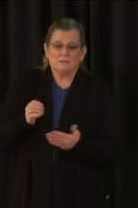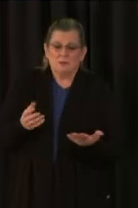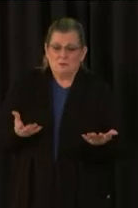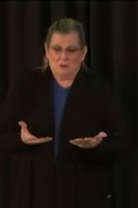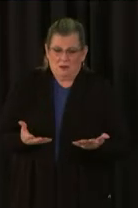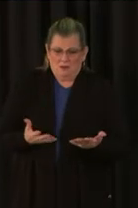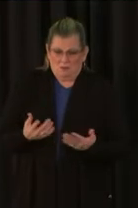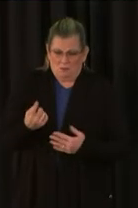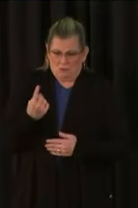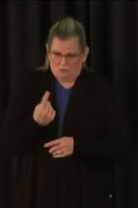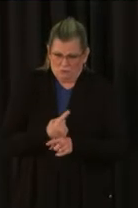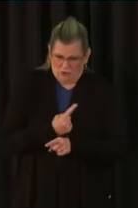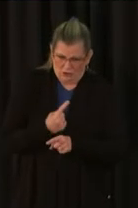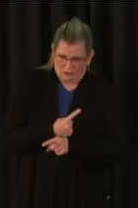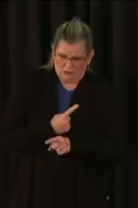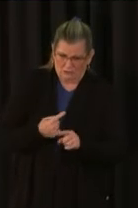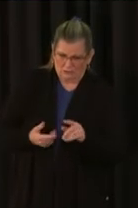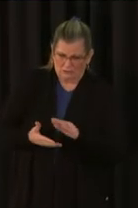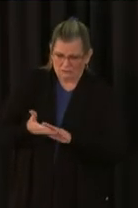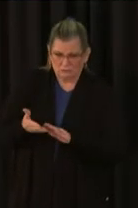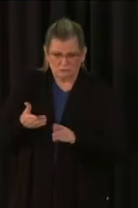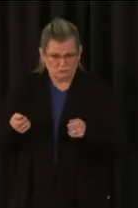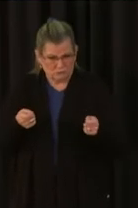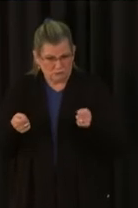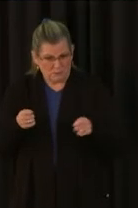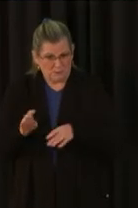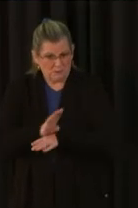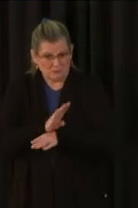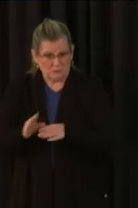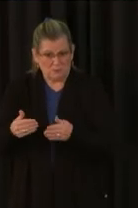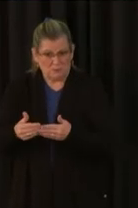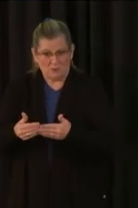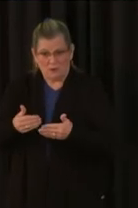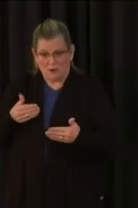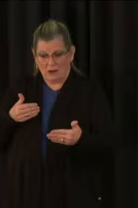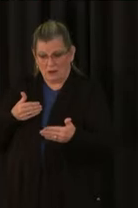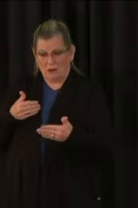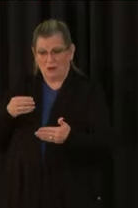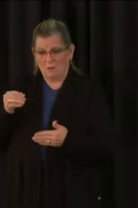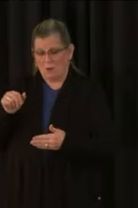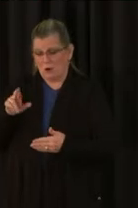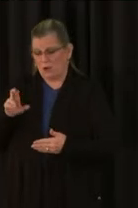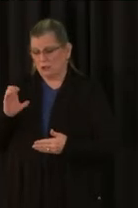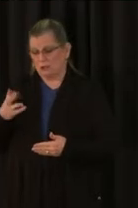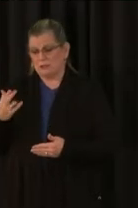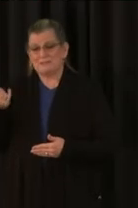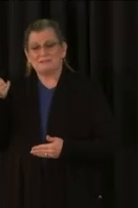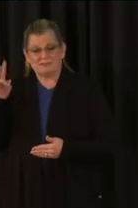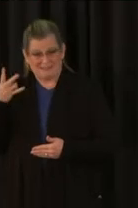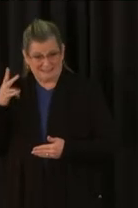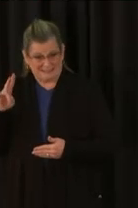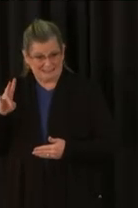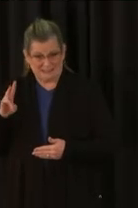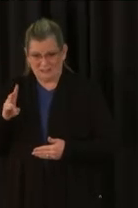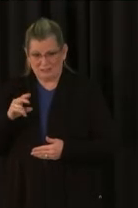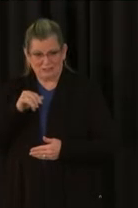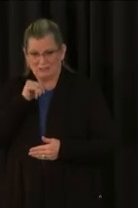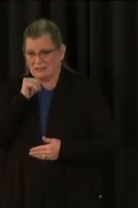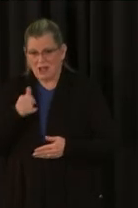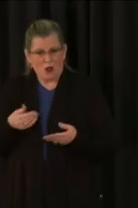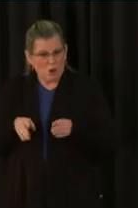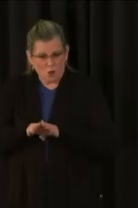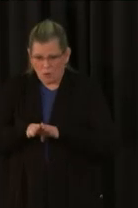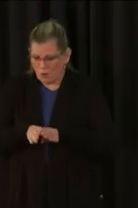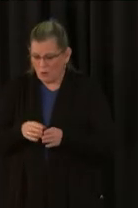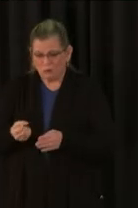generating prior to March 17th. 2020. If you're a sole proprietor, there's some other information in here that we want to make sure that you